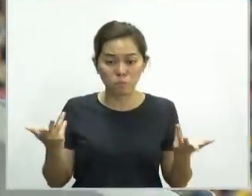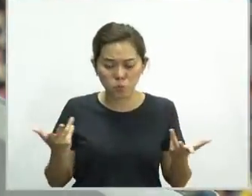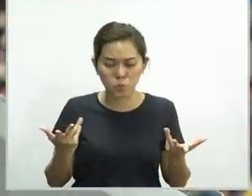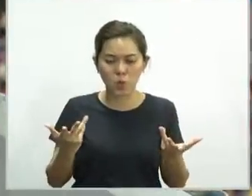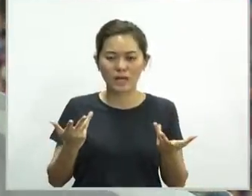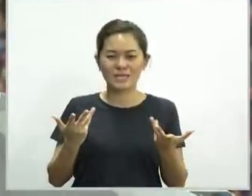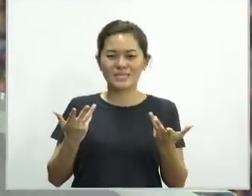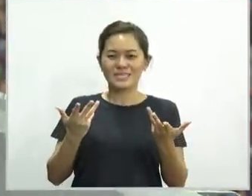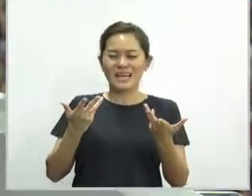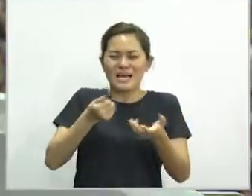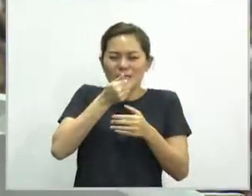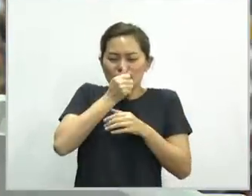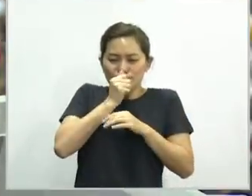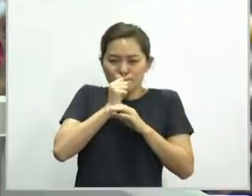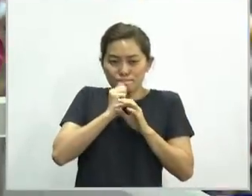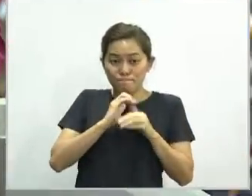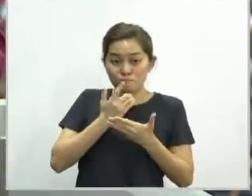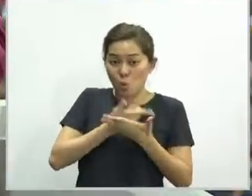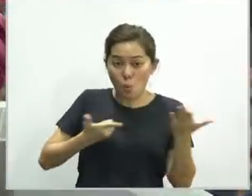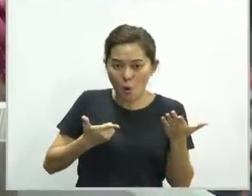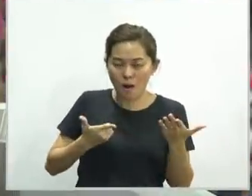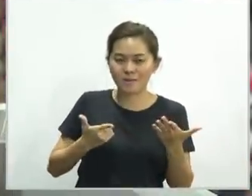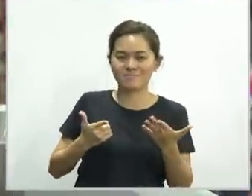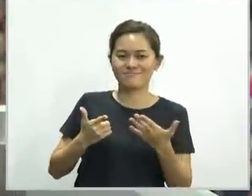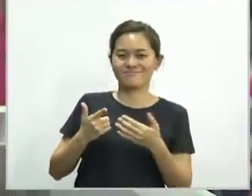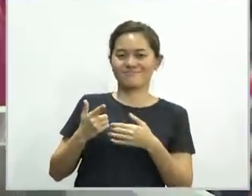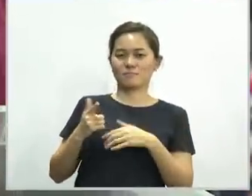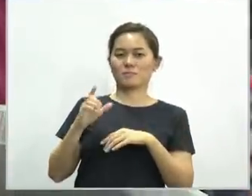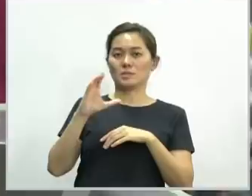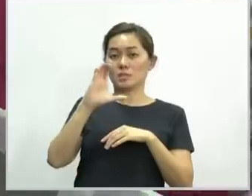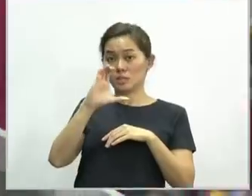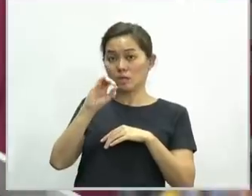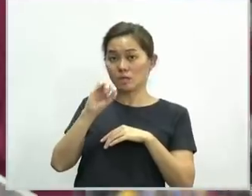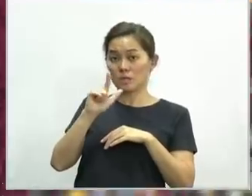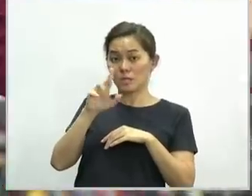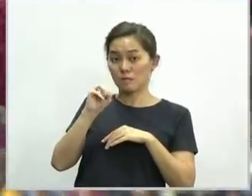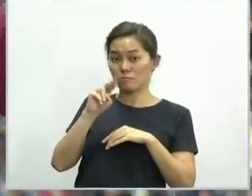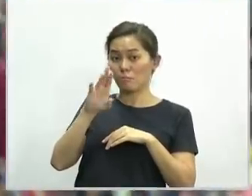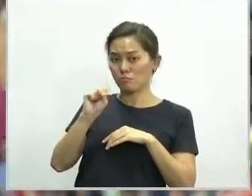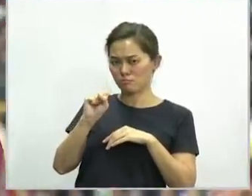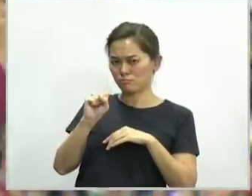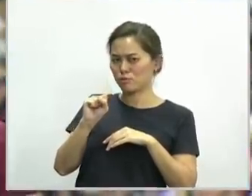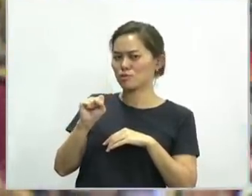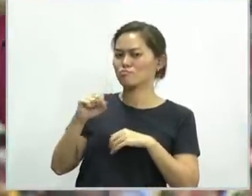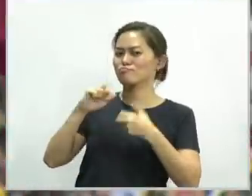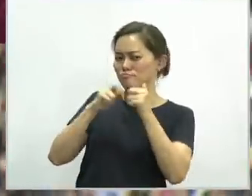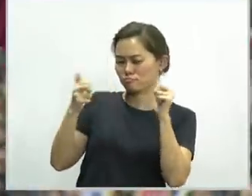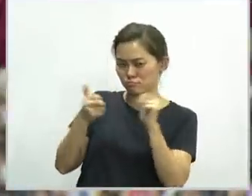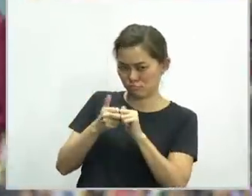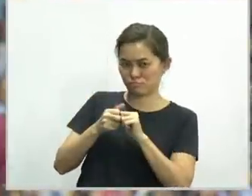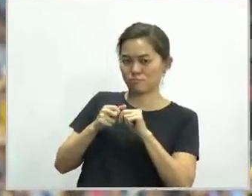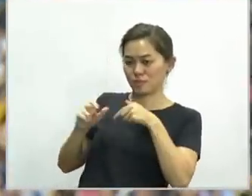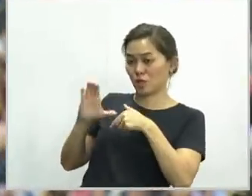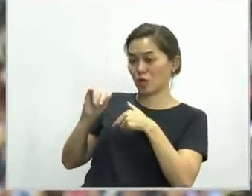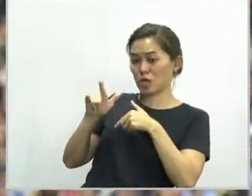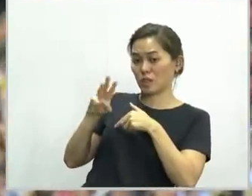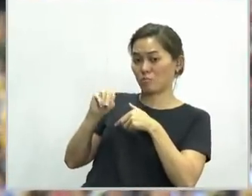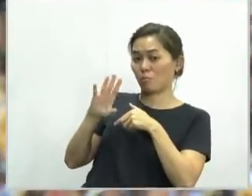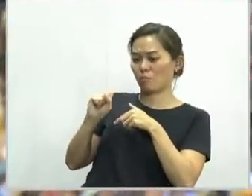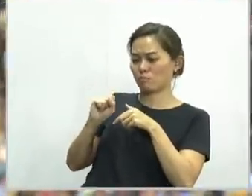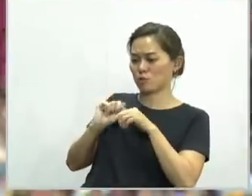from the Columbus syndrome. Columbus set off and he didn't know where he was